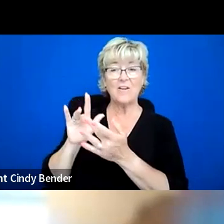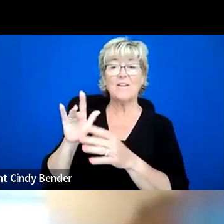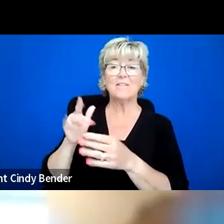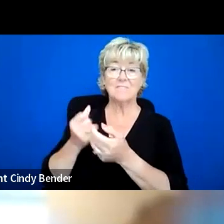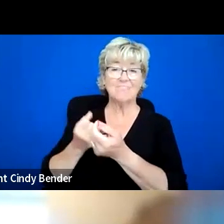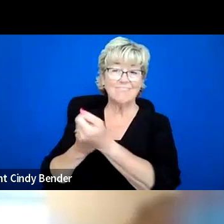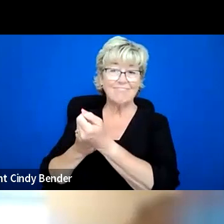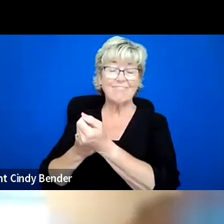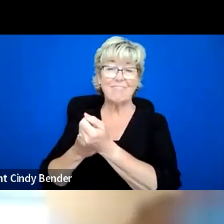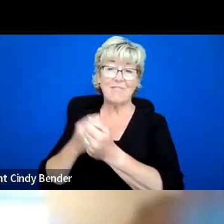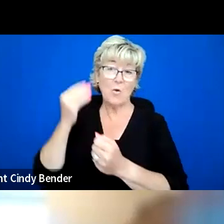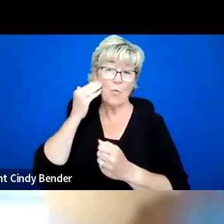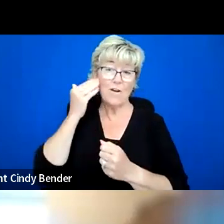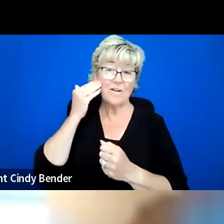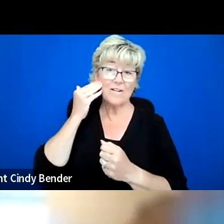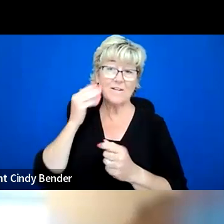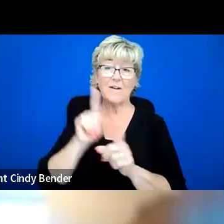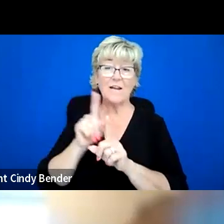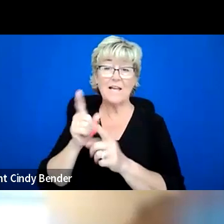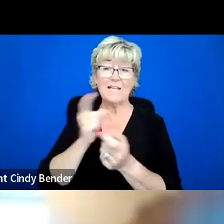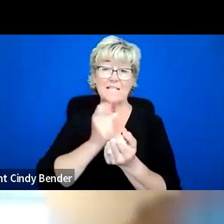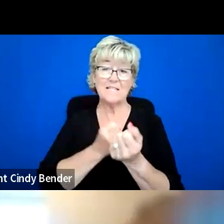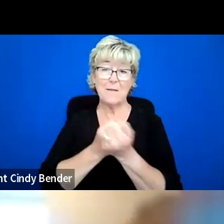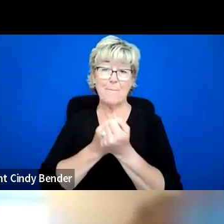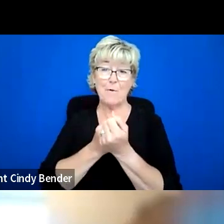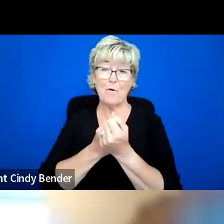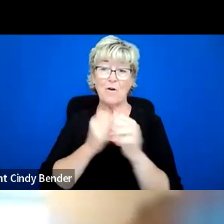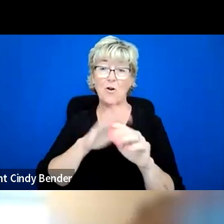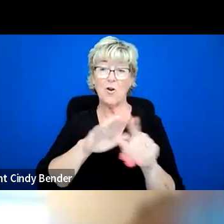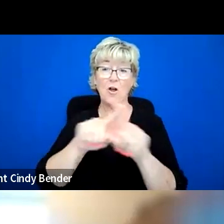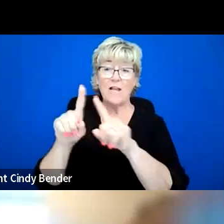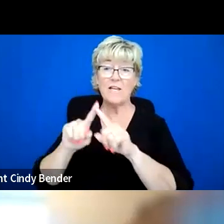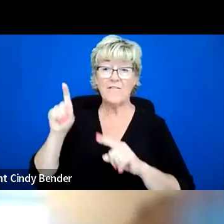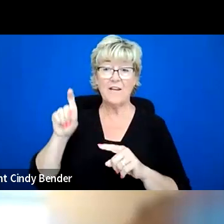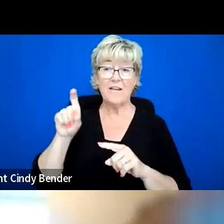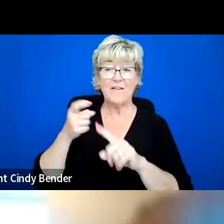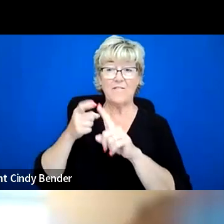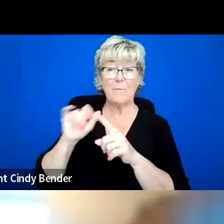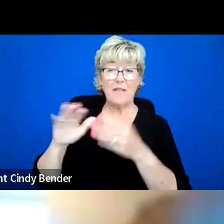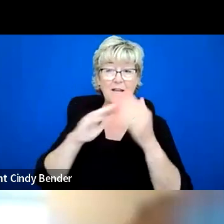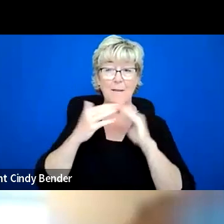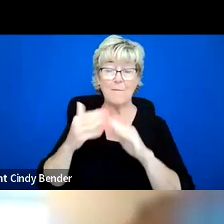situational awareness, as well as support on different needs of that community